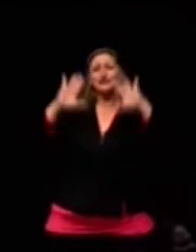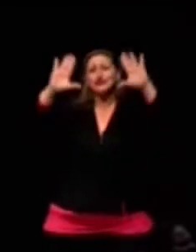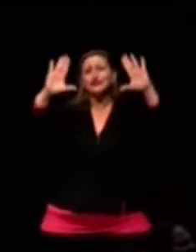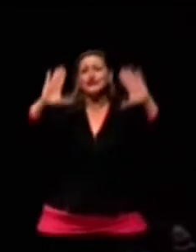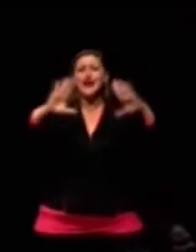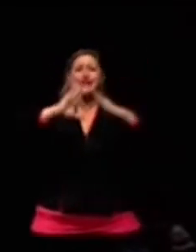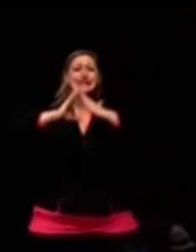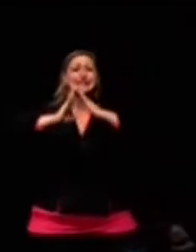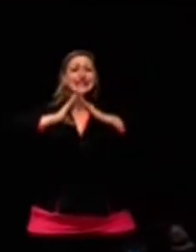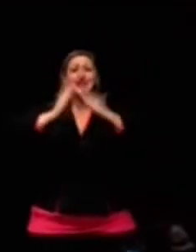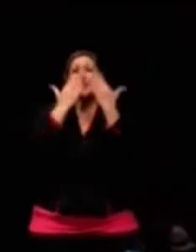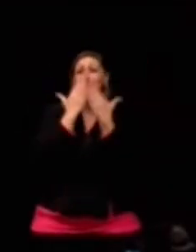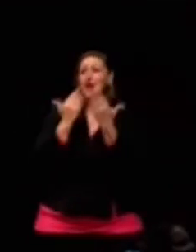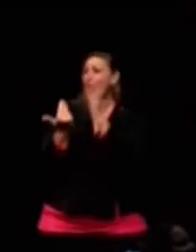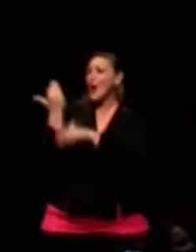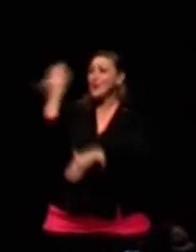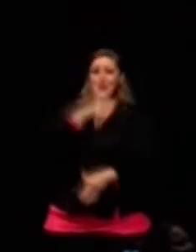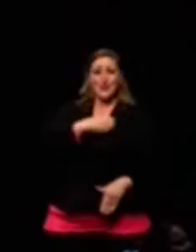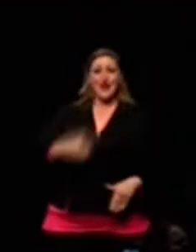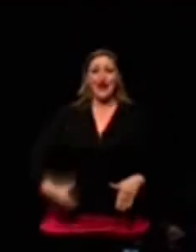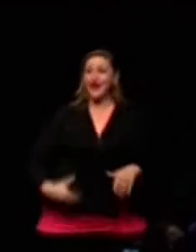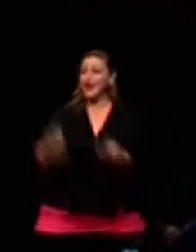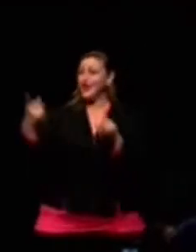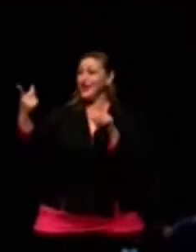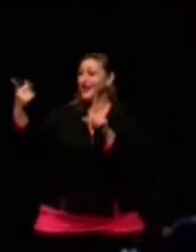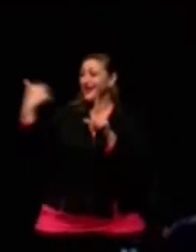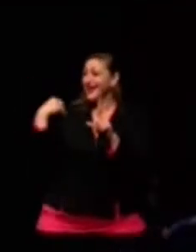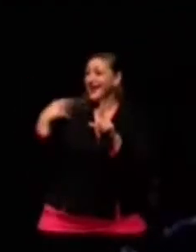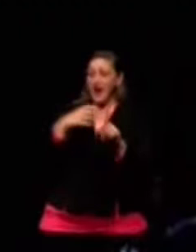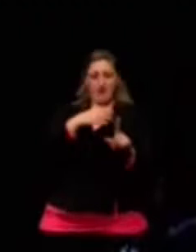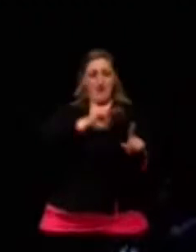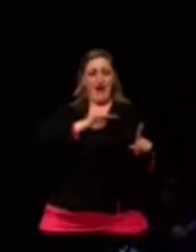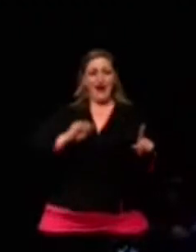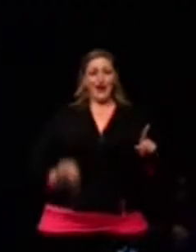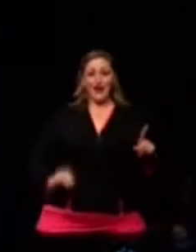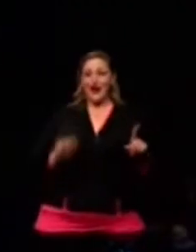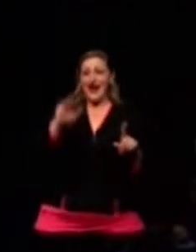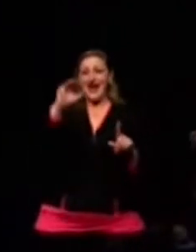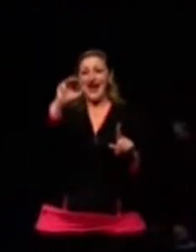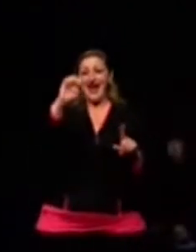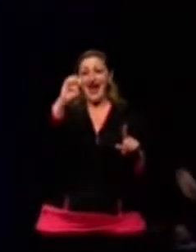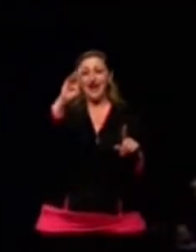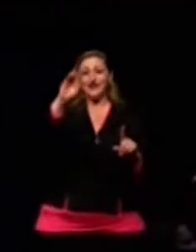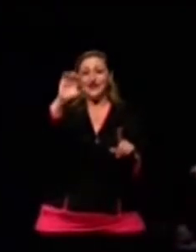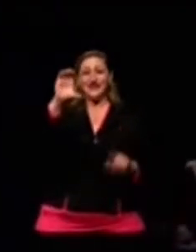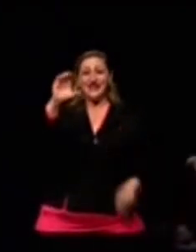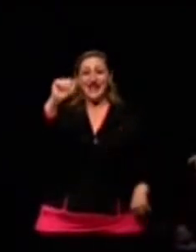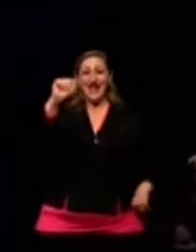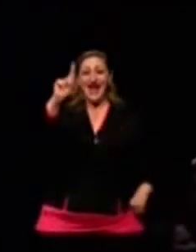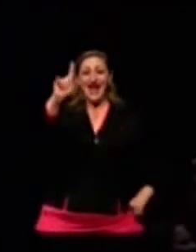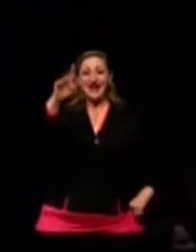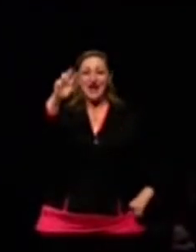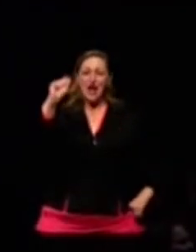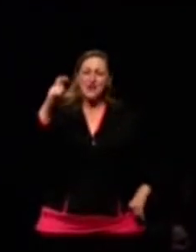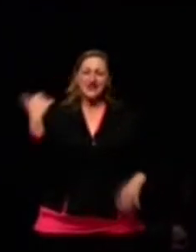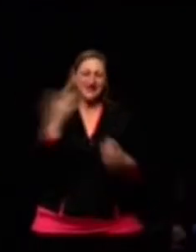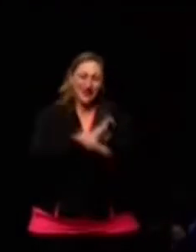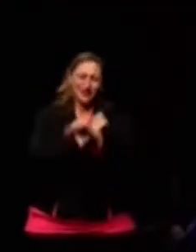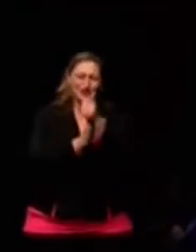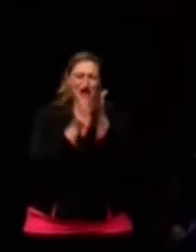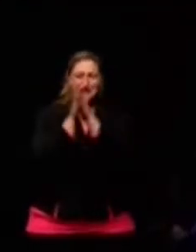I want to thank our new mayor, Eric Adams, for his hands-on, energetic,